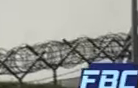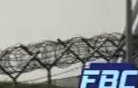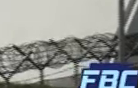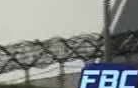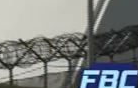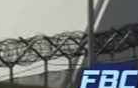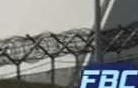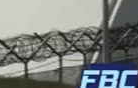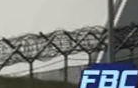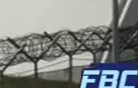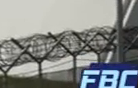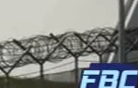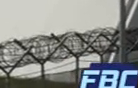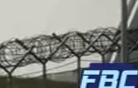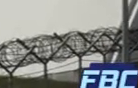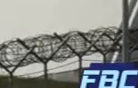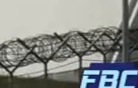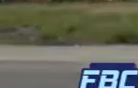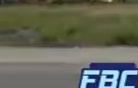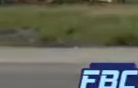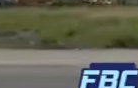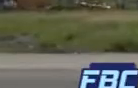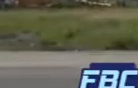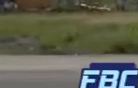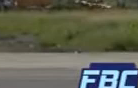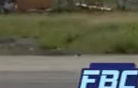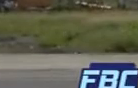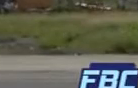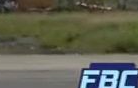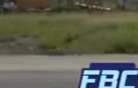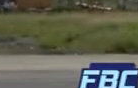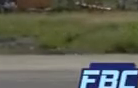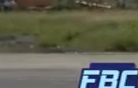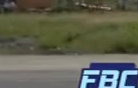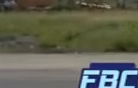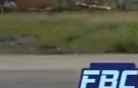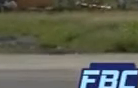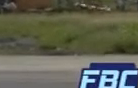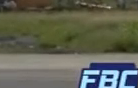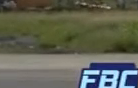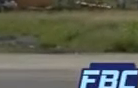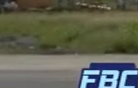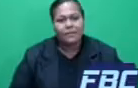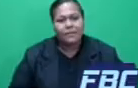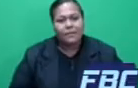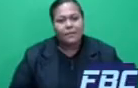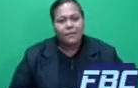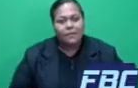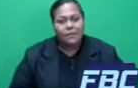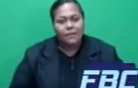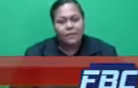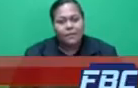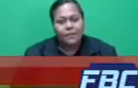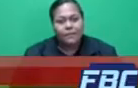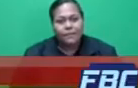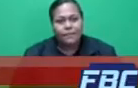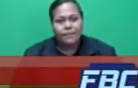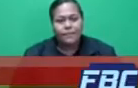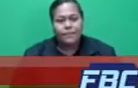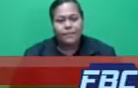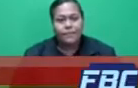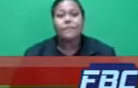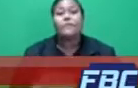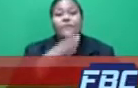near zero revenue and is seeking the government's help to address the issue. The guarantee that we